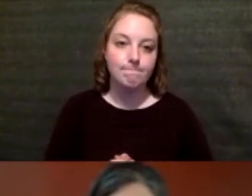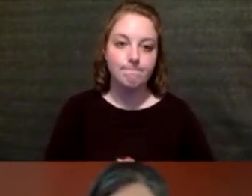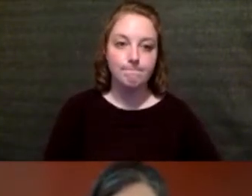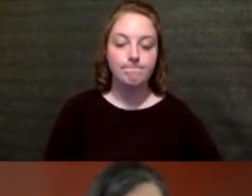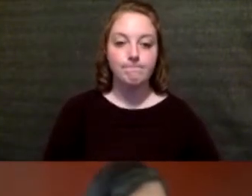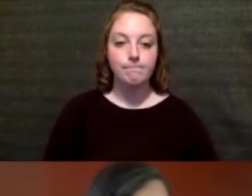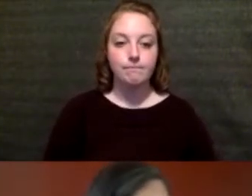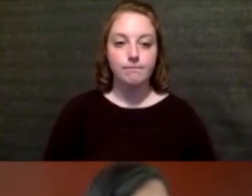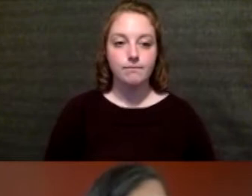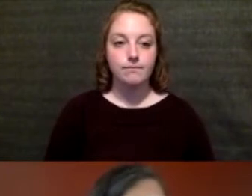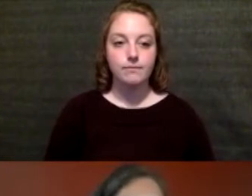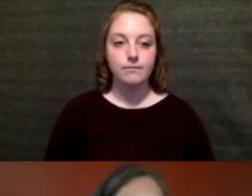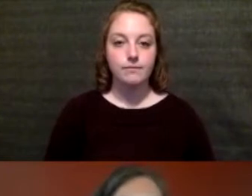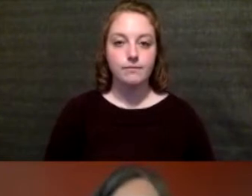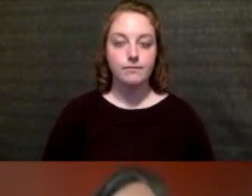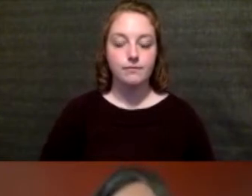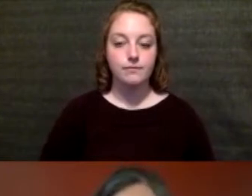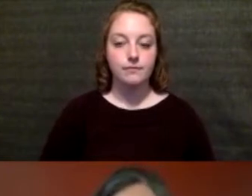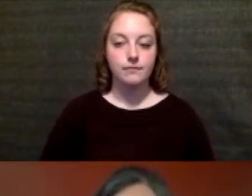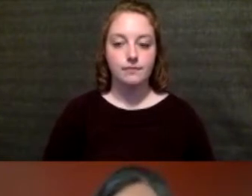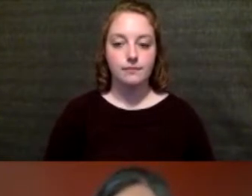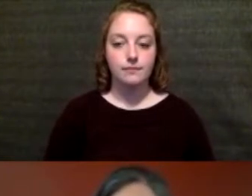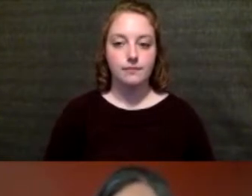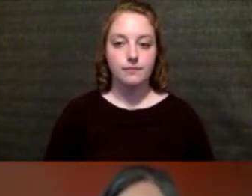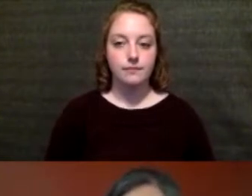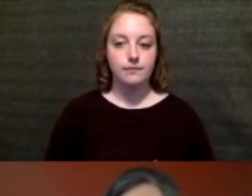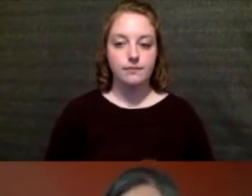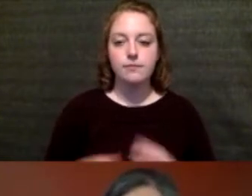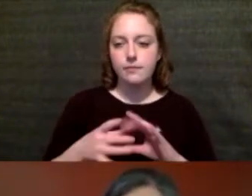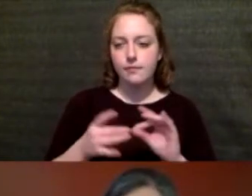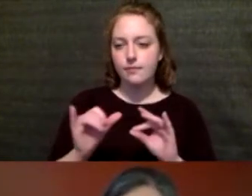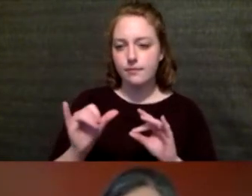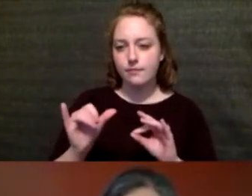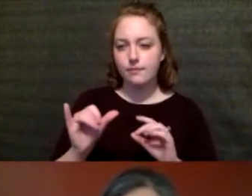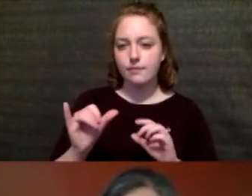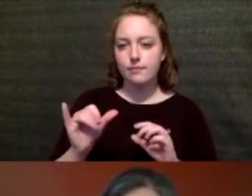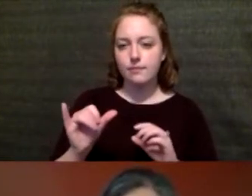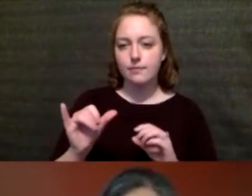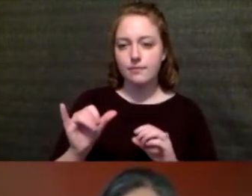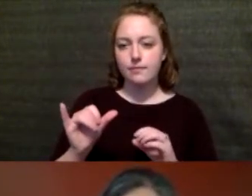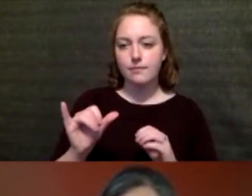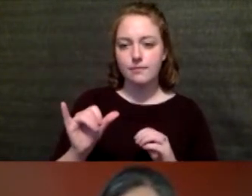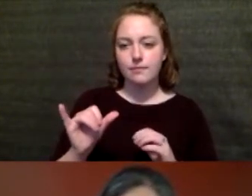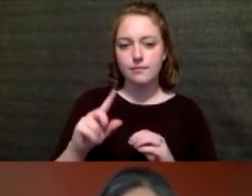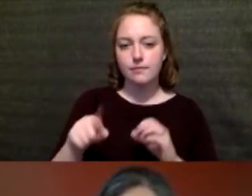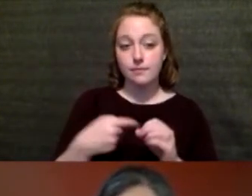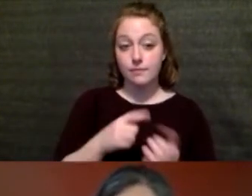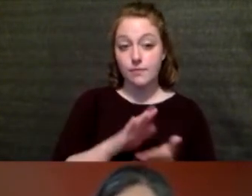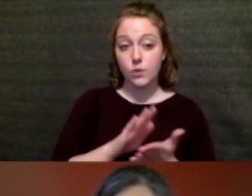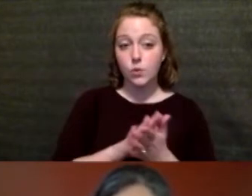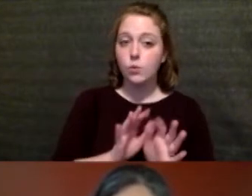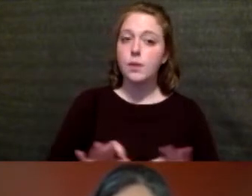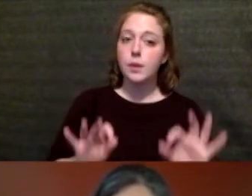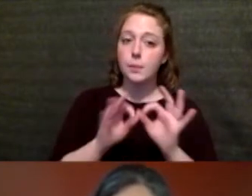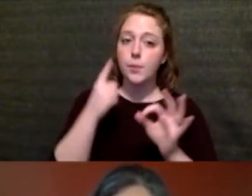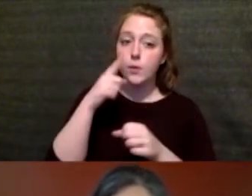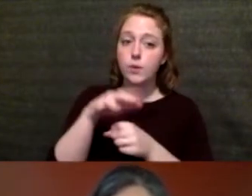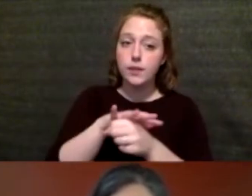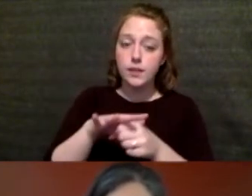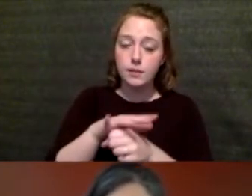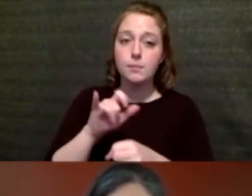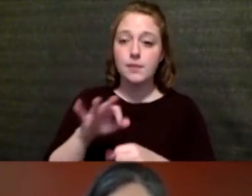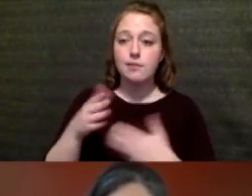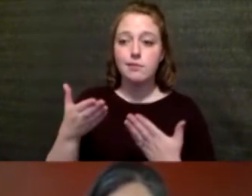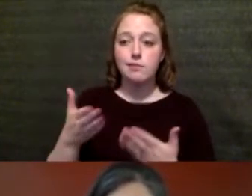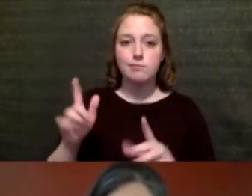Um, and I, you know, there was some comment about an understandable one about that school being important in the neighborhood, especially if it's been there for a